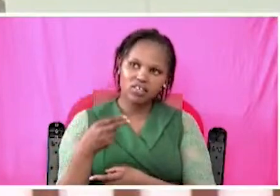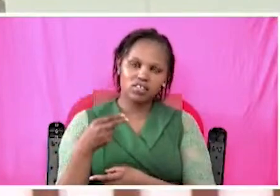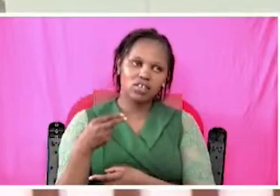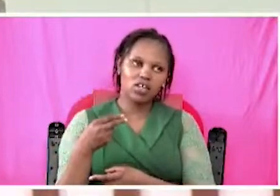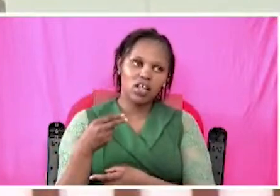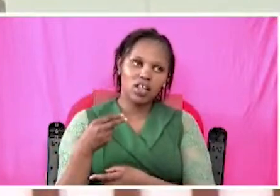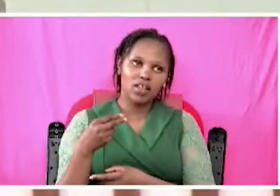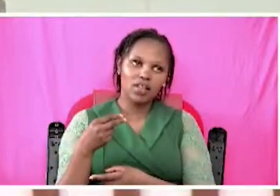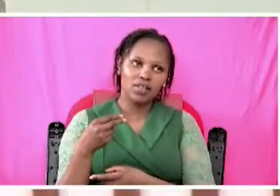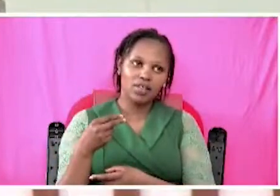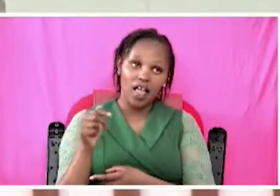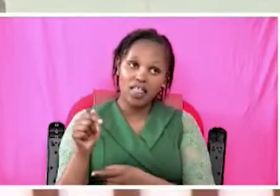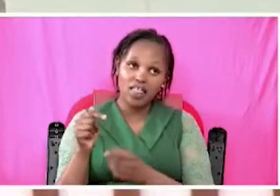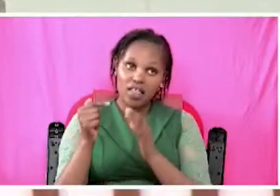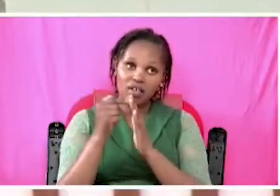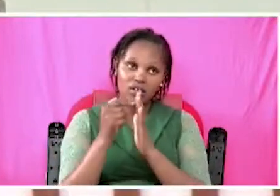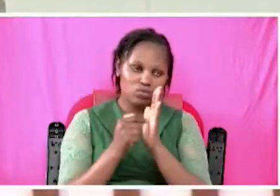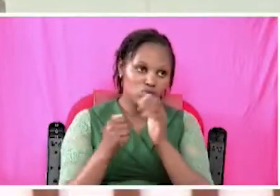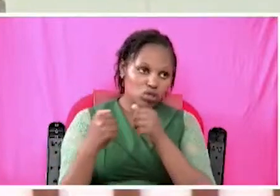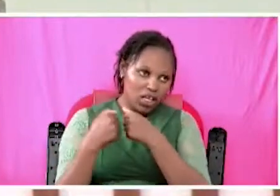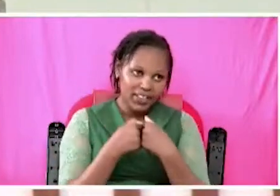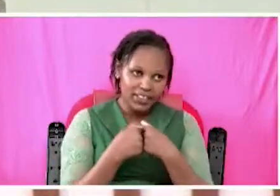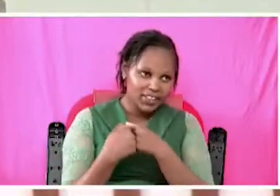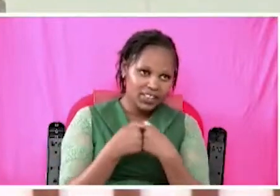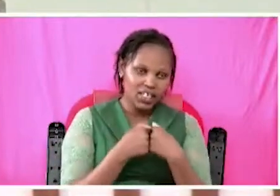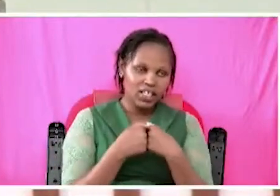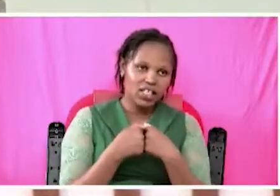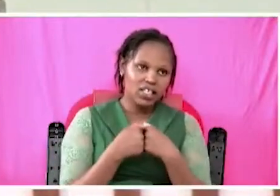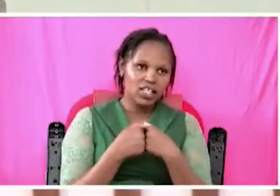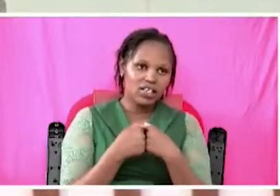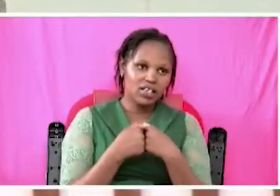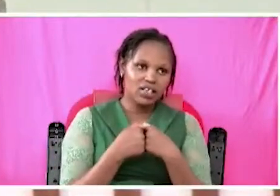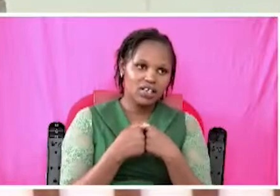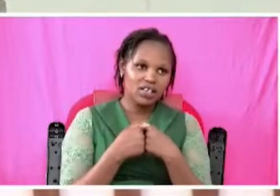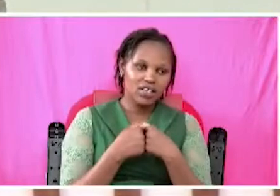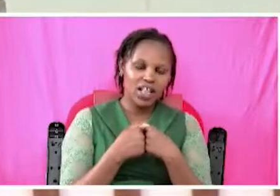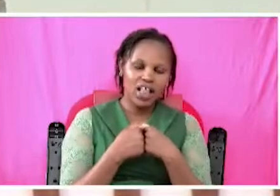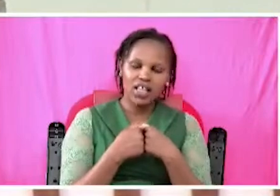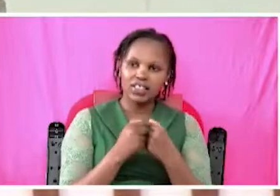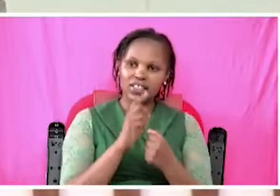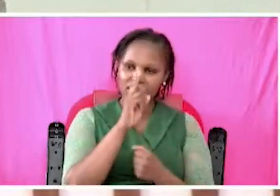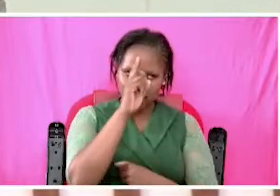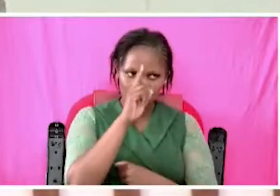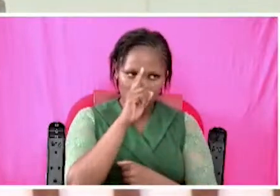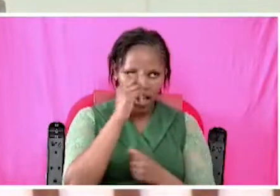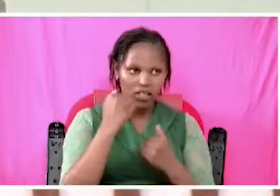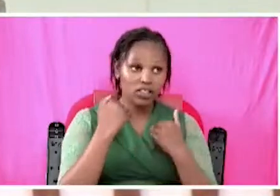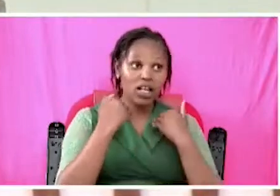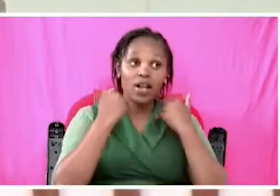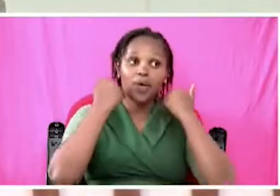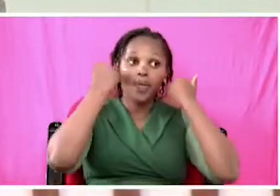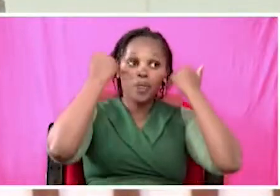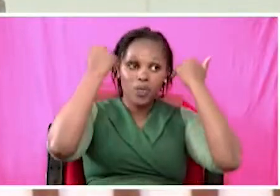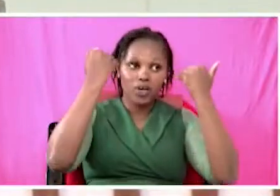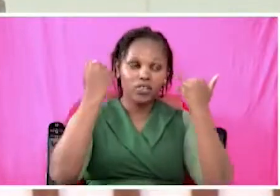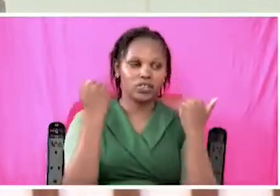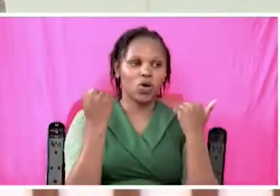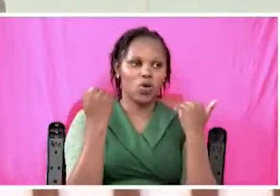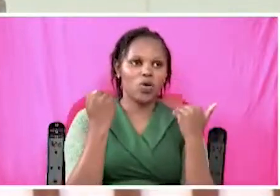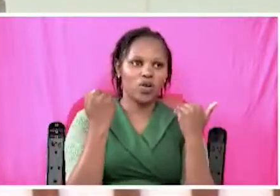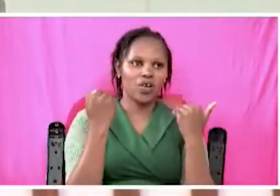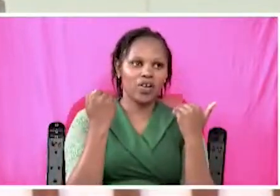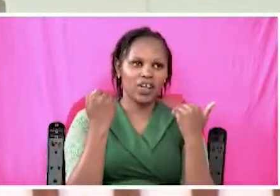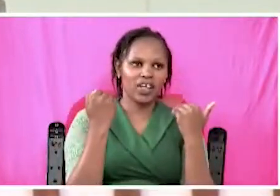Elijah at this point is struggling with what I would say is serious depression. He is spiraling